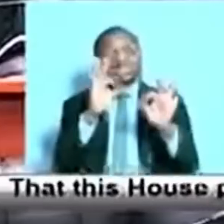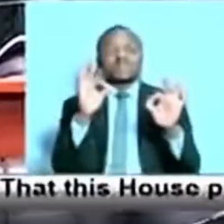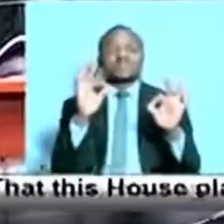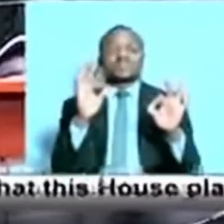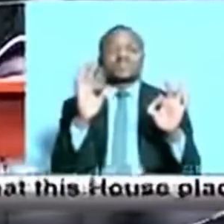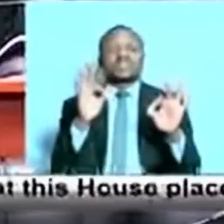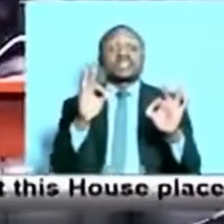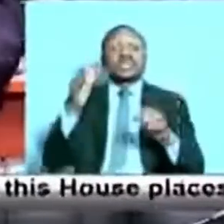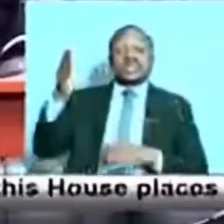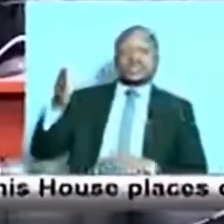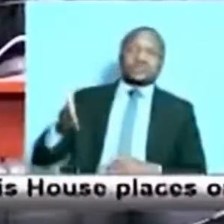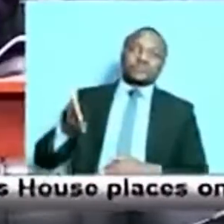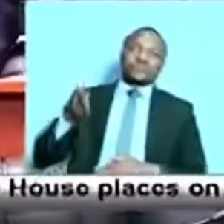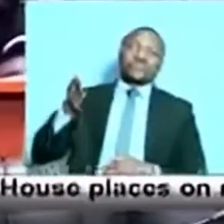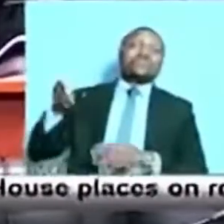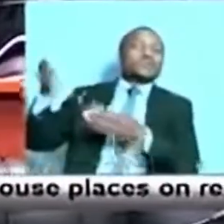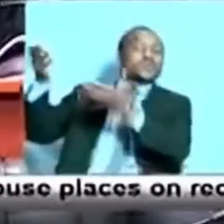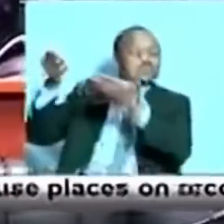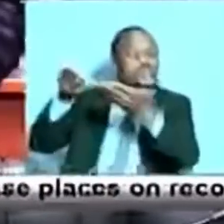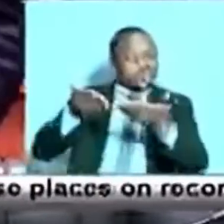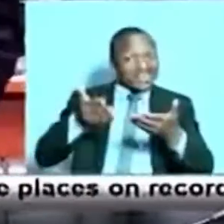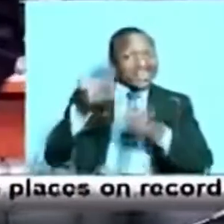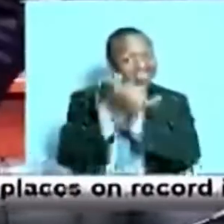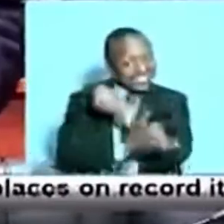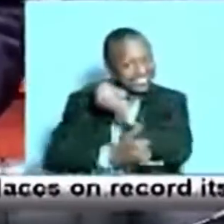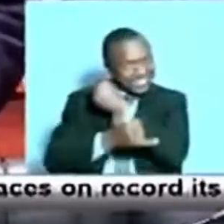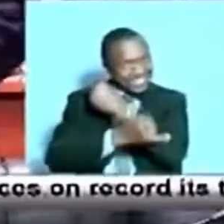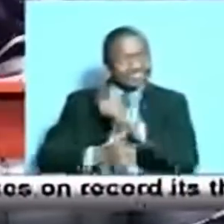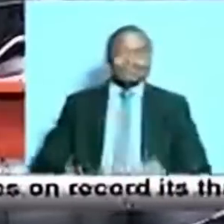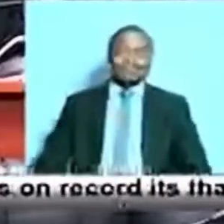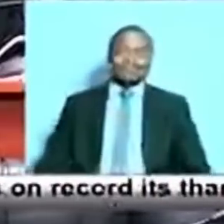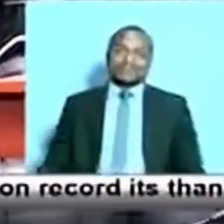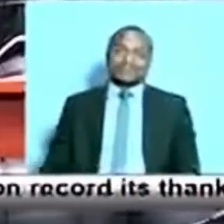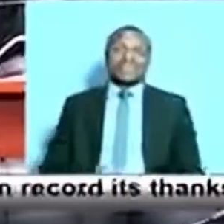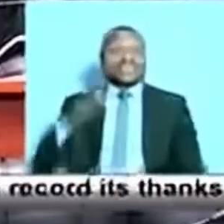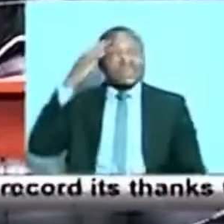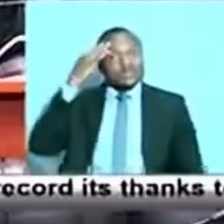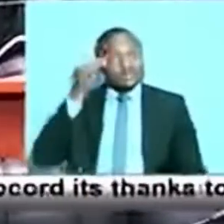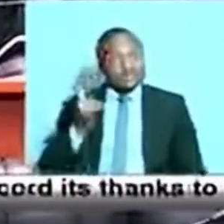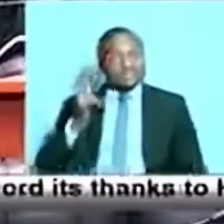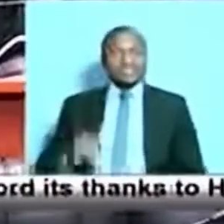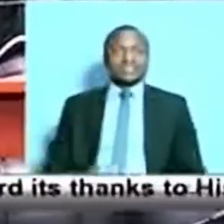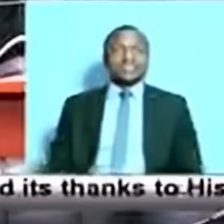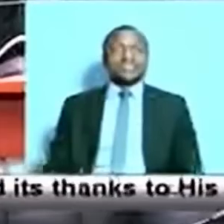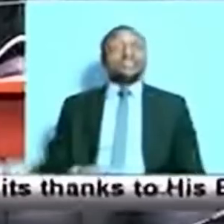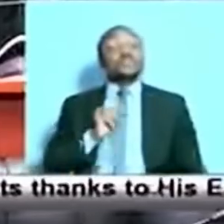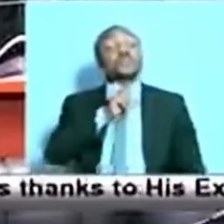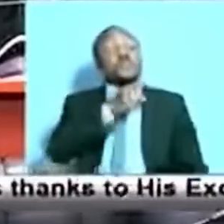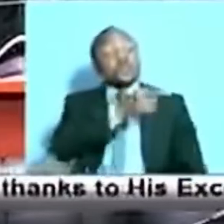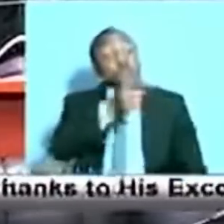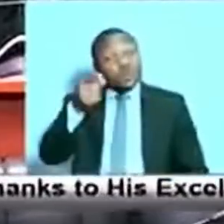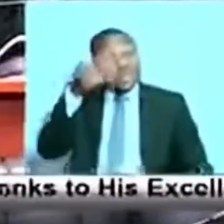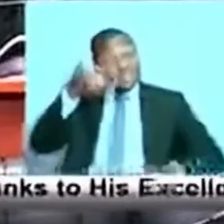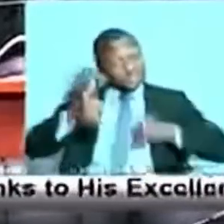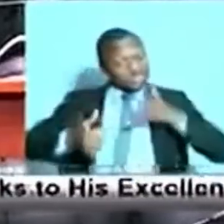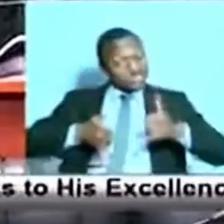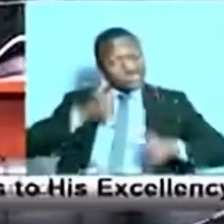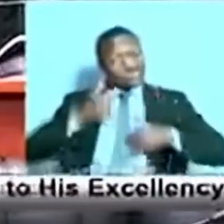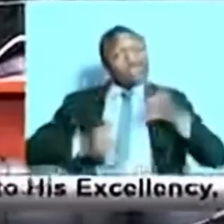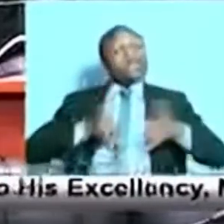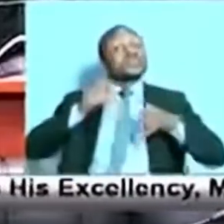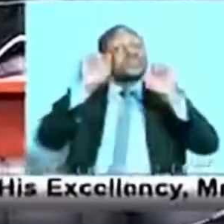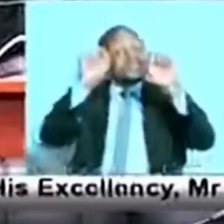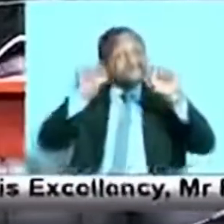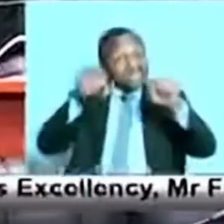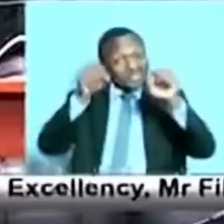the UPND has brought in this country. And that is why you are enjoying. You are able